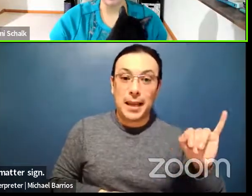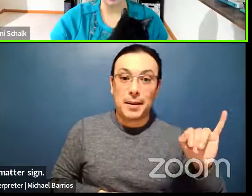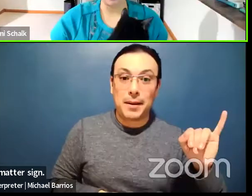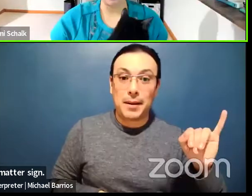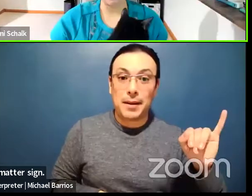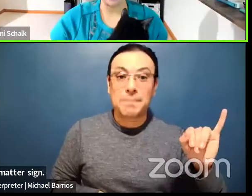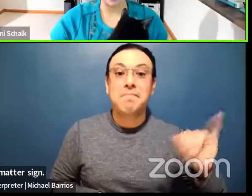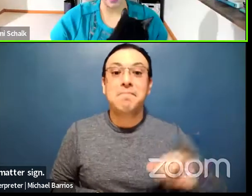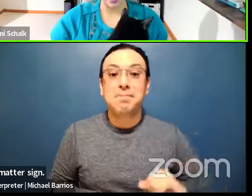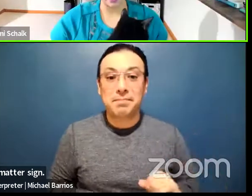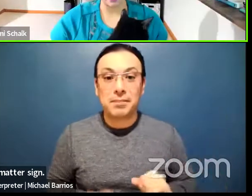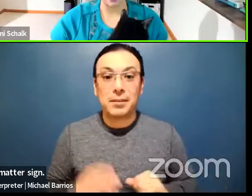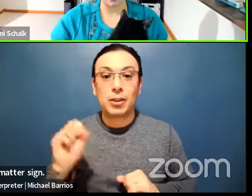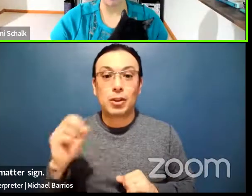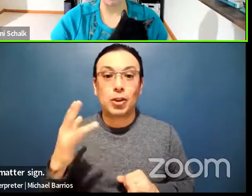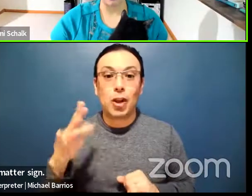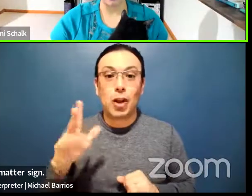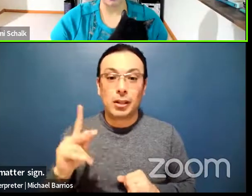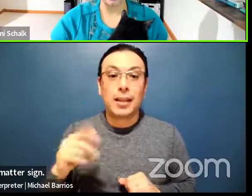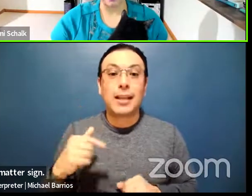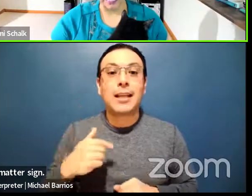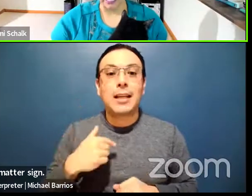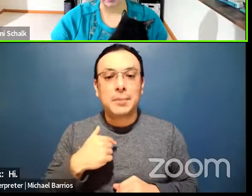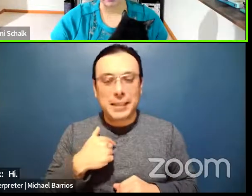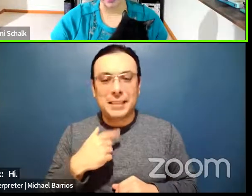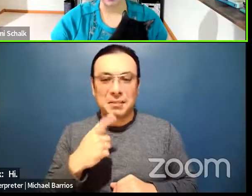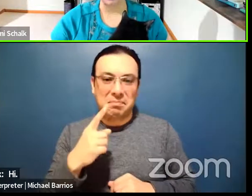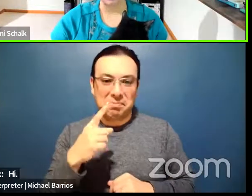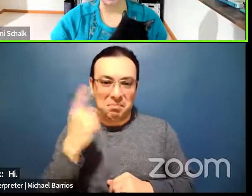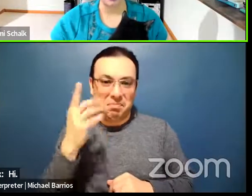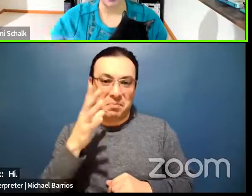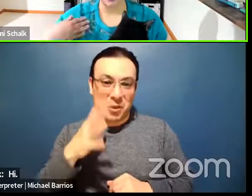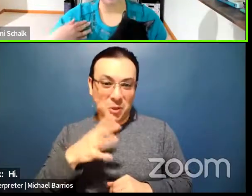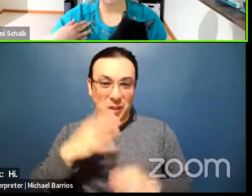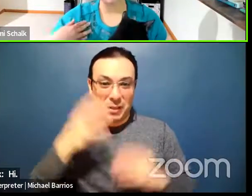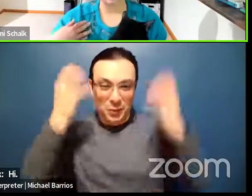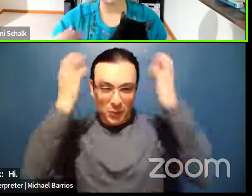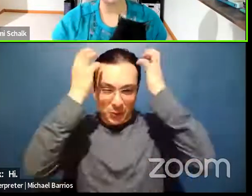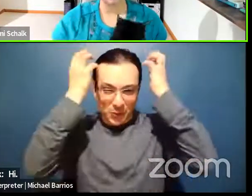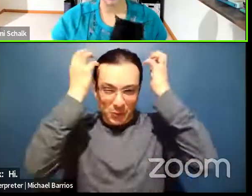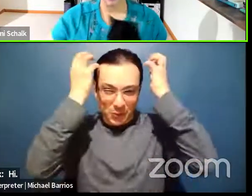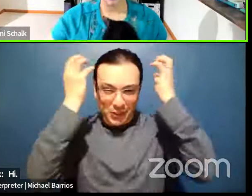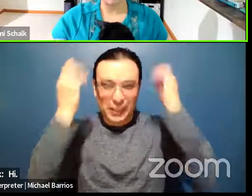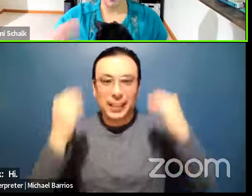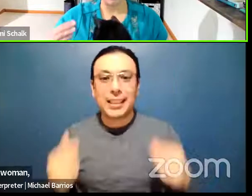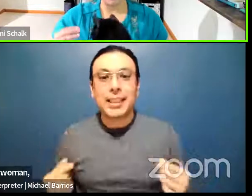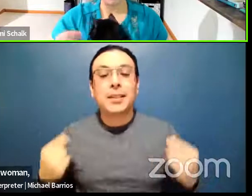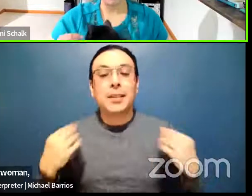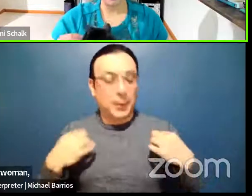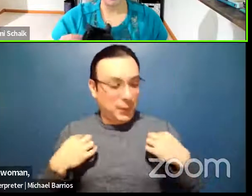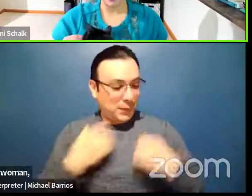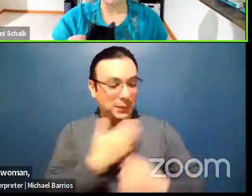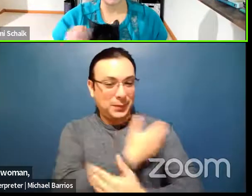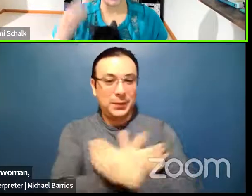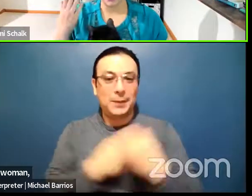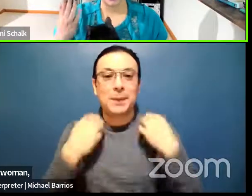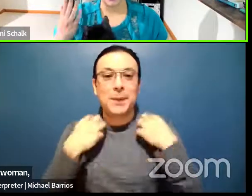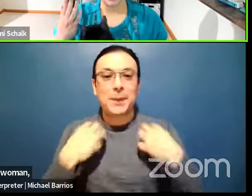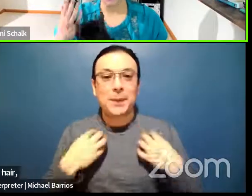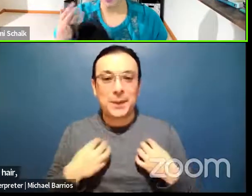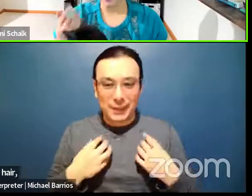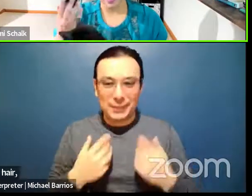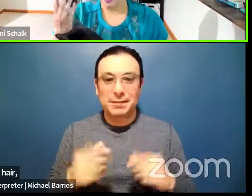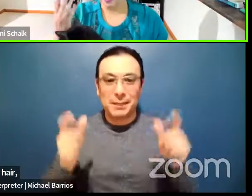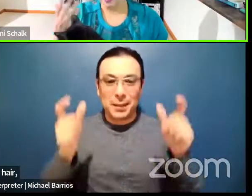fat Black woman with short curly hair. I'm wearing a teal dress with lace at the chest, animal print glasses a la